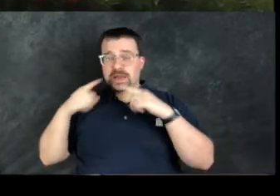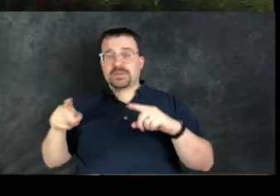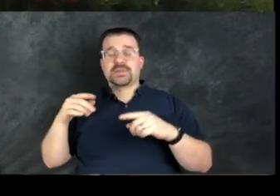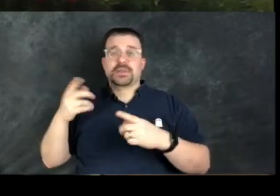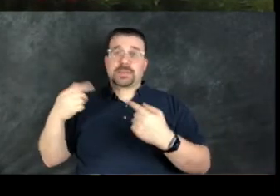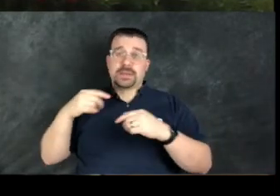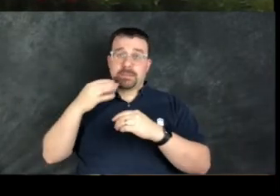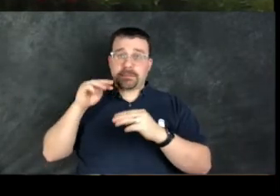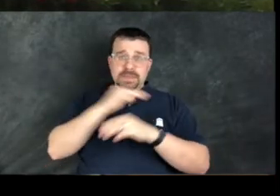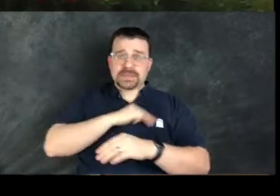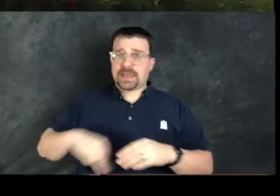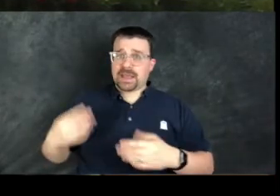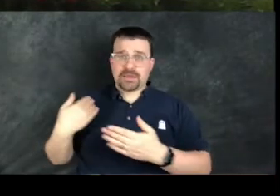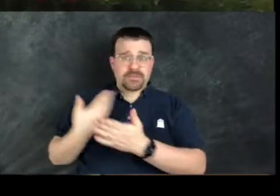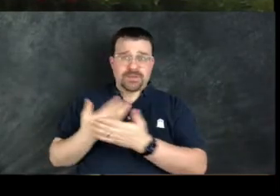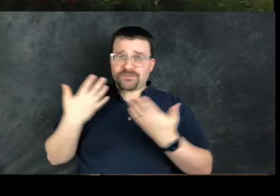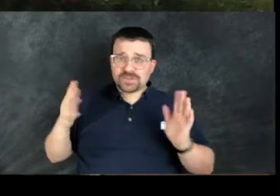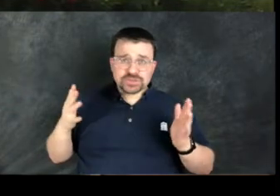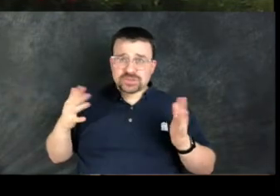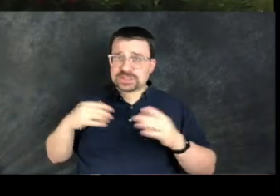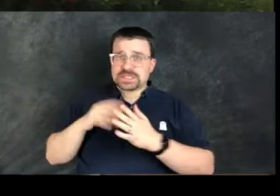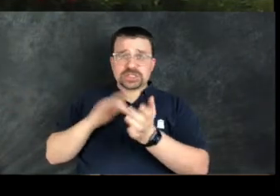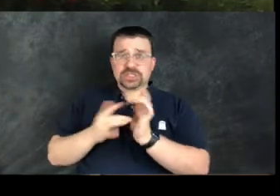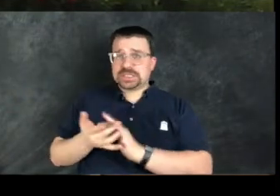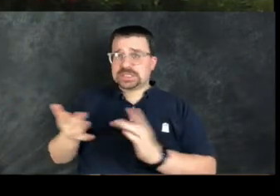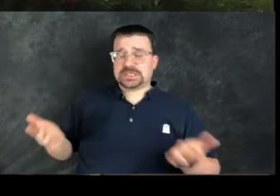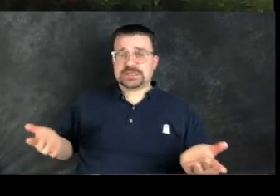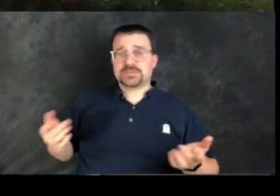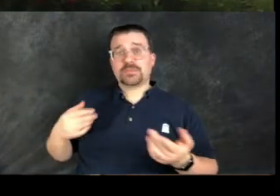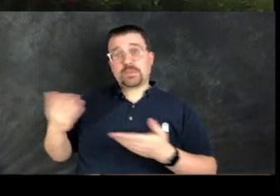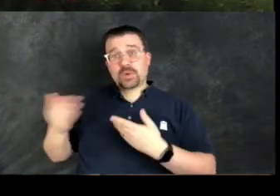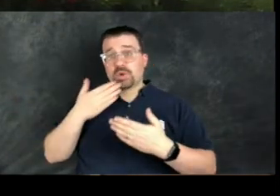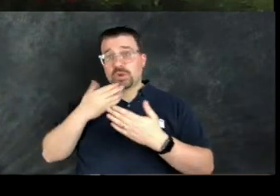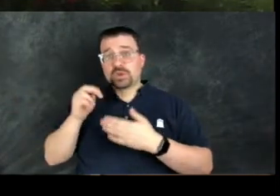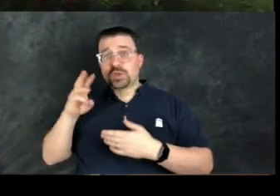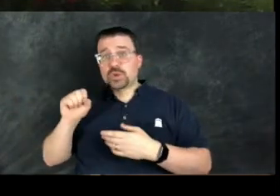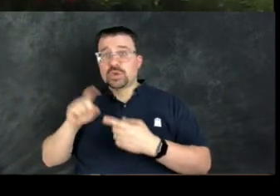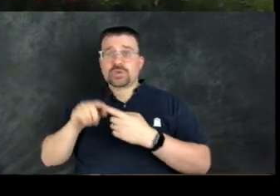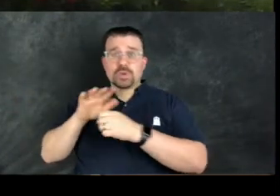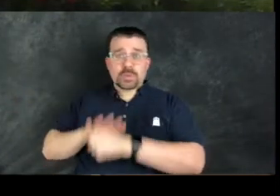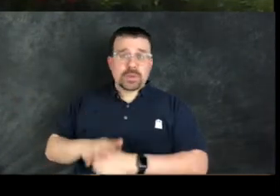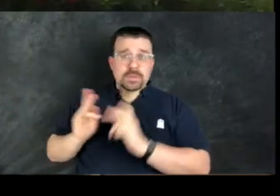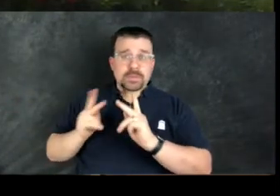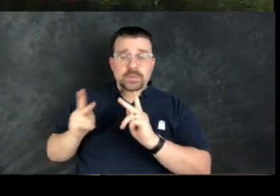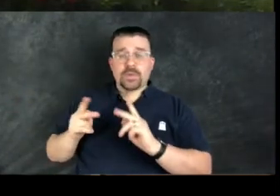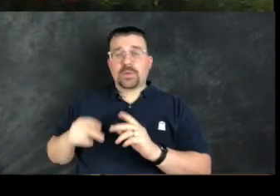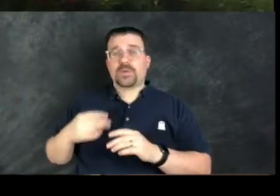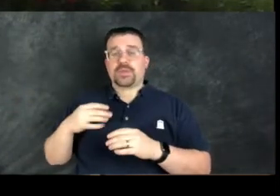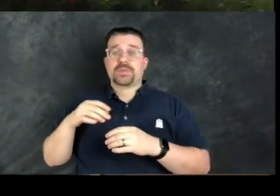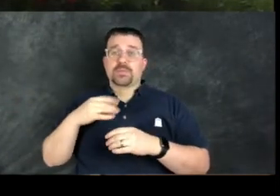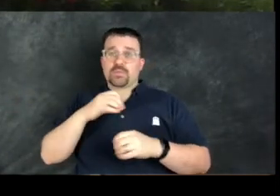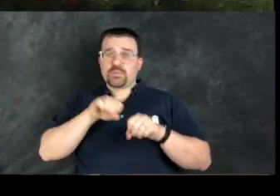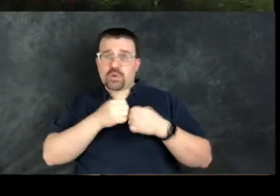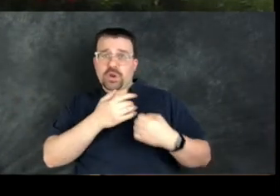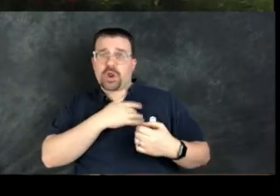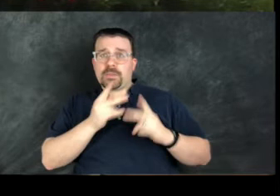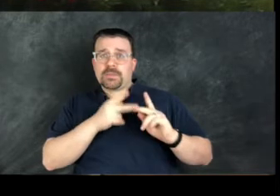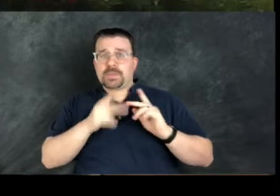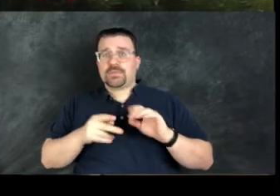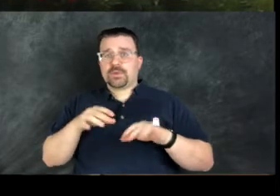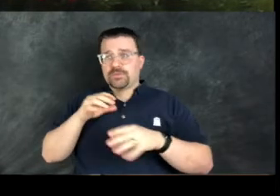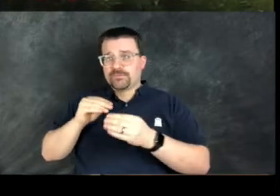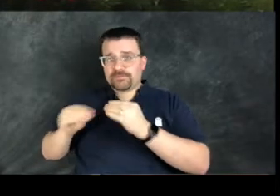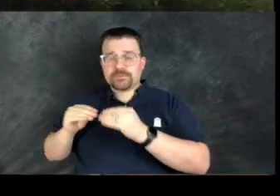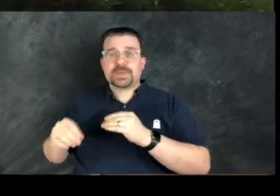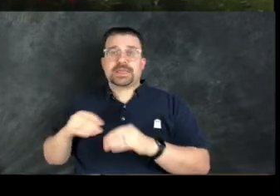come in Jesus, bringing good news to the oppressed, binding up the brokenhearted, and setting the